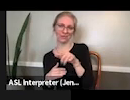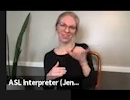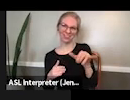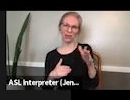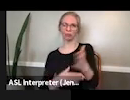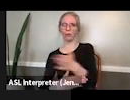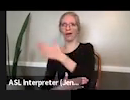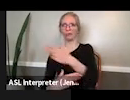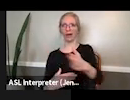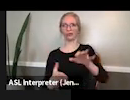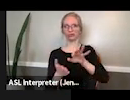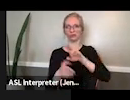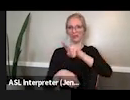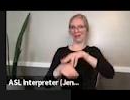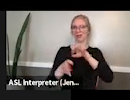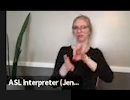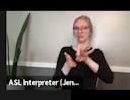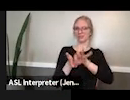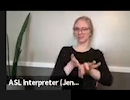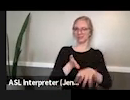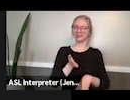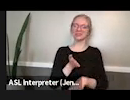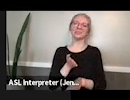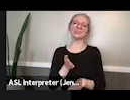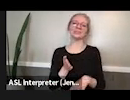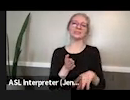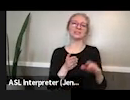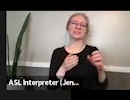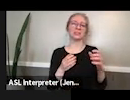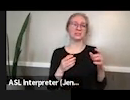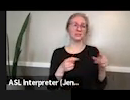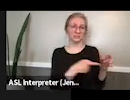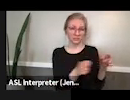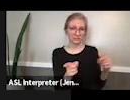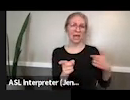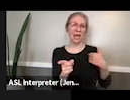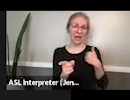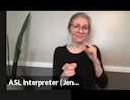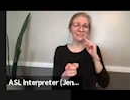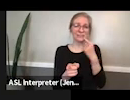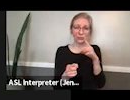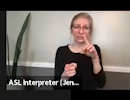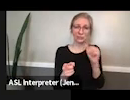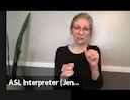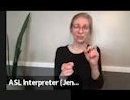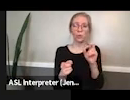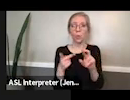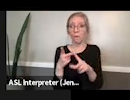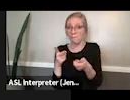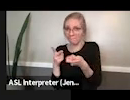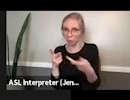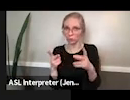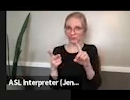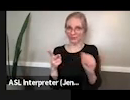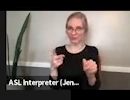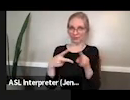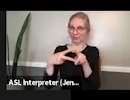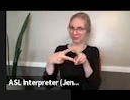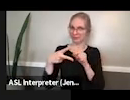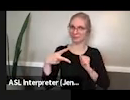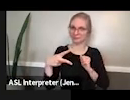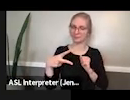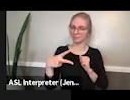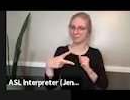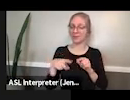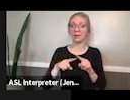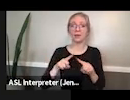okay, that are classified as having severe disabilities or multiple disabilities, okay? But